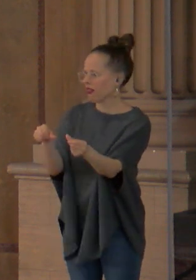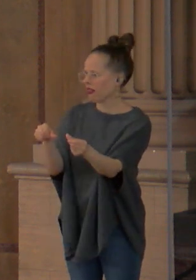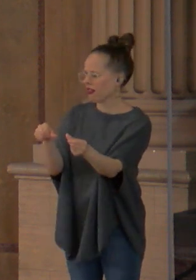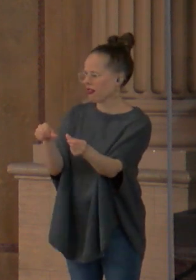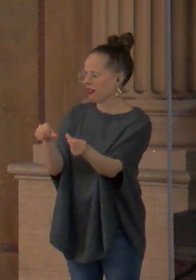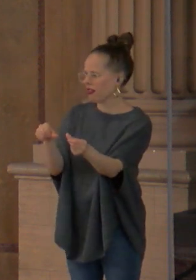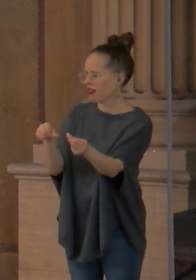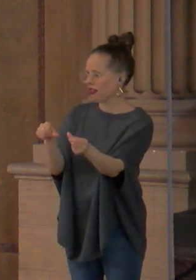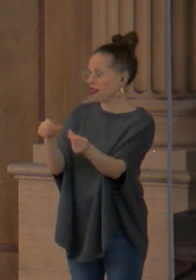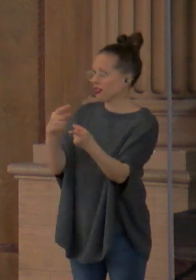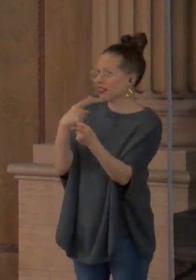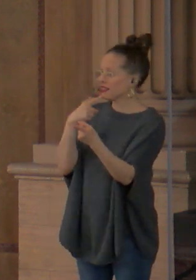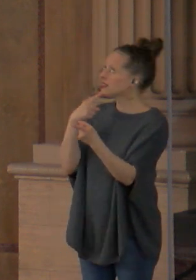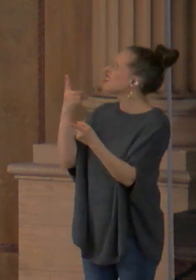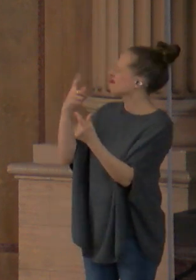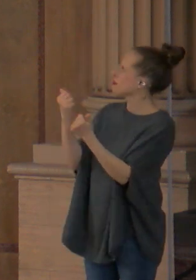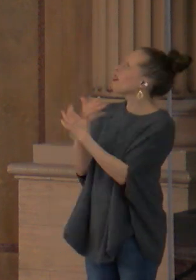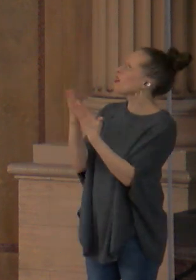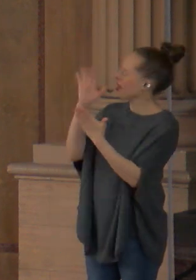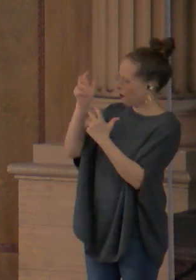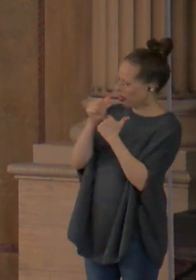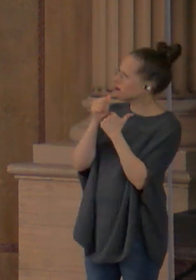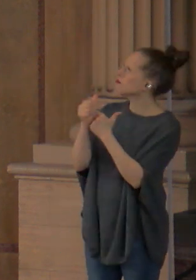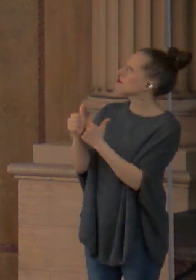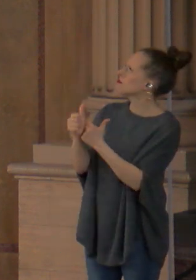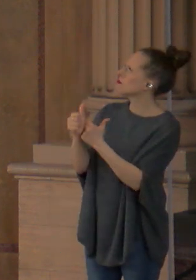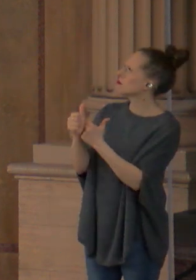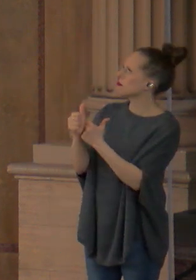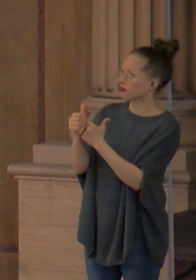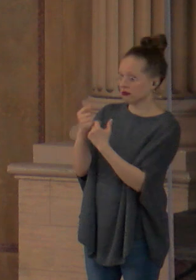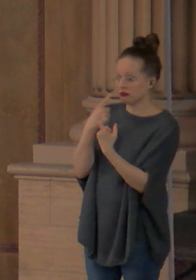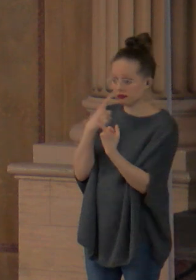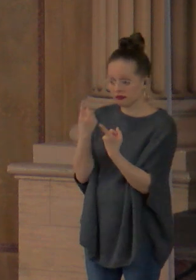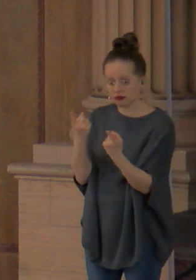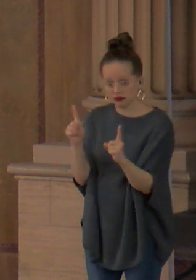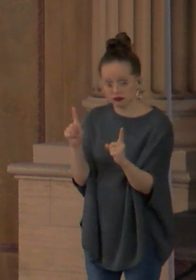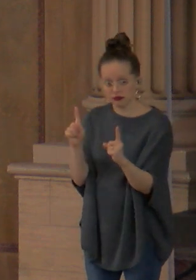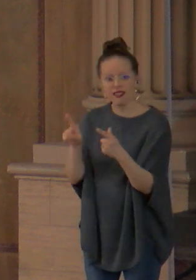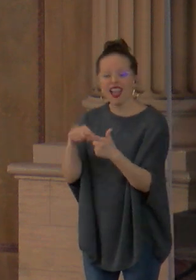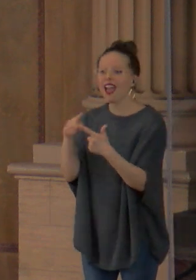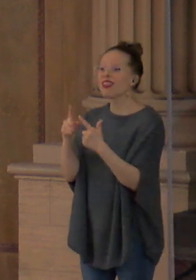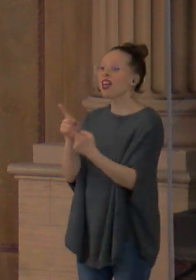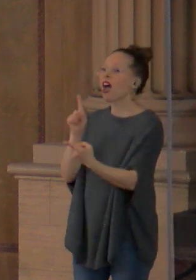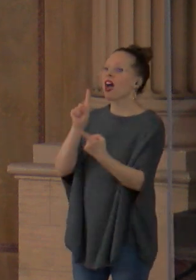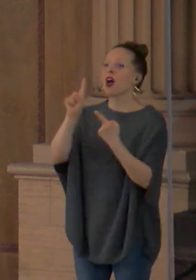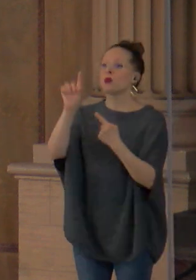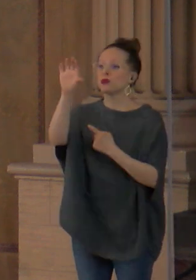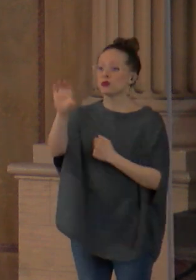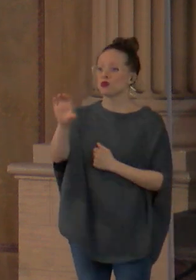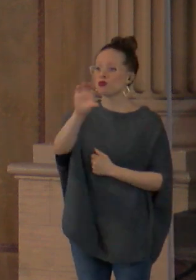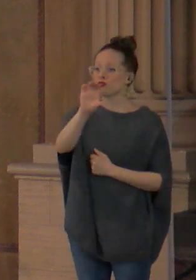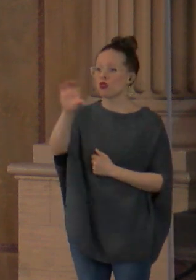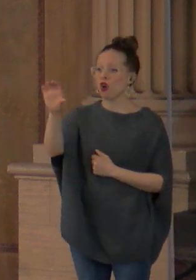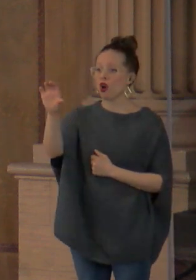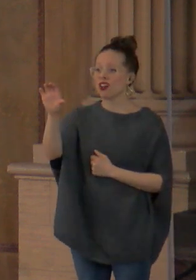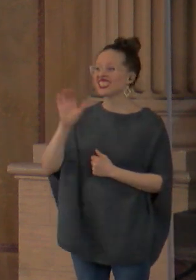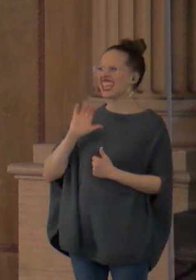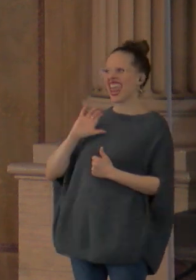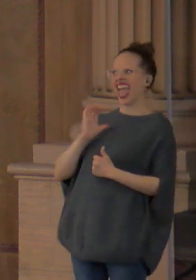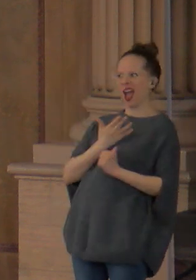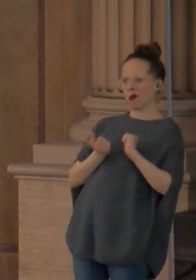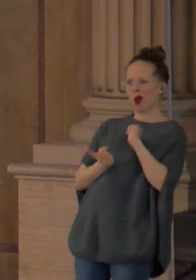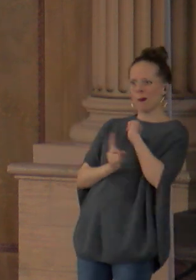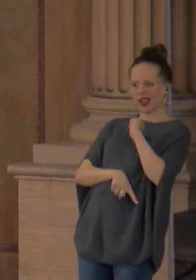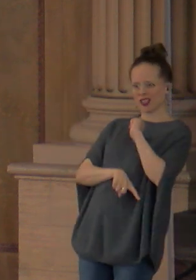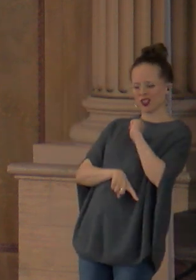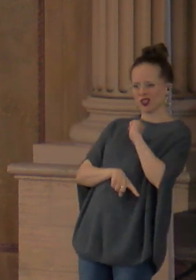will do, and then he did them. But then he went to the cross where he took on himself our punishment, and he gives us, if we